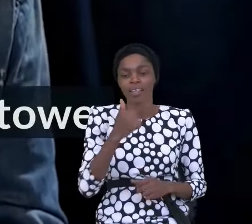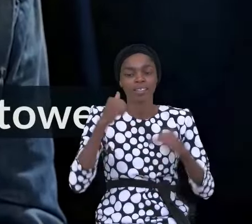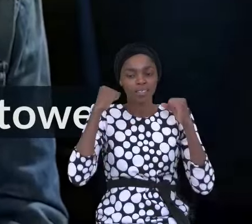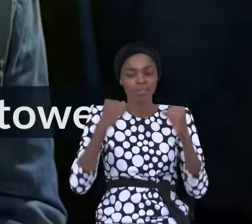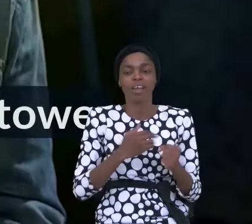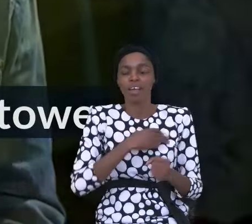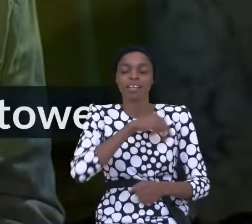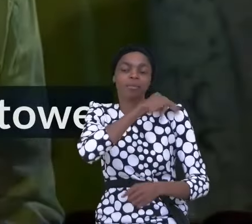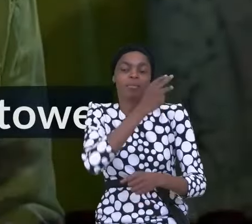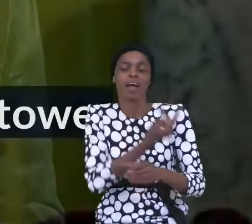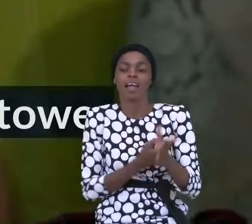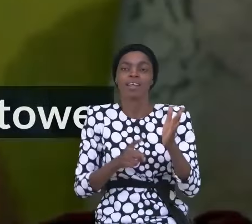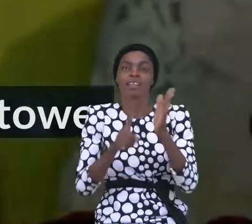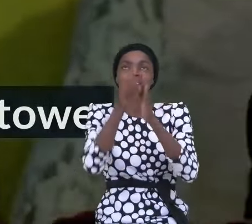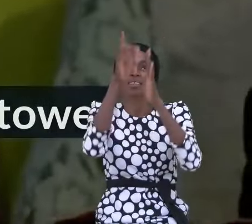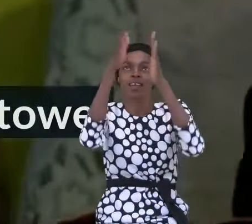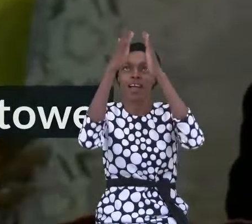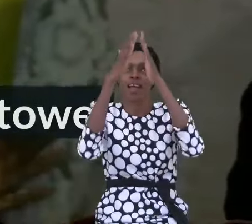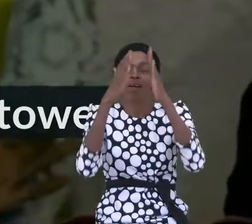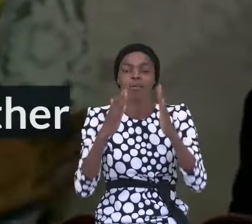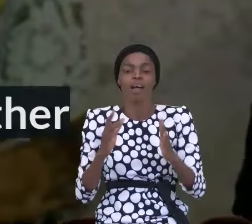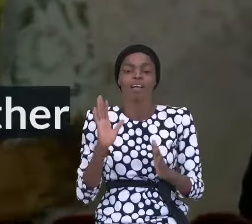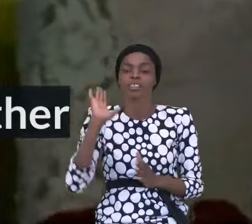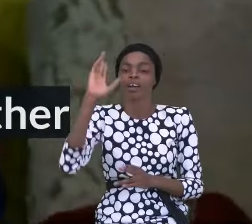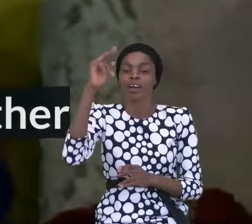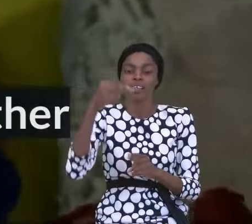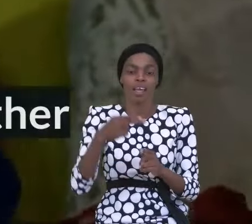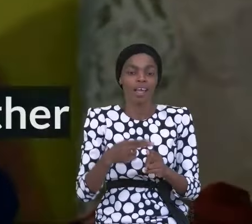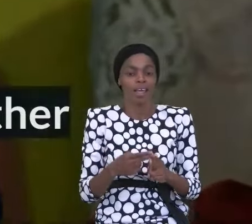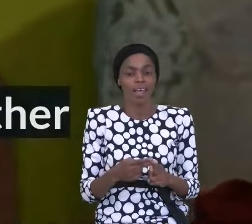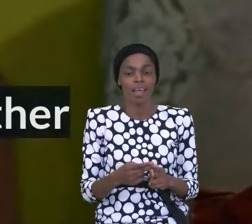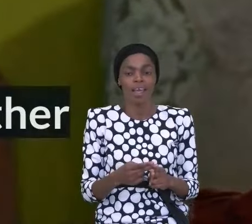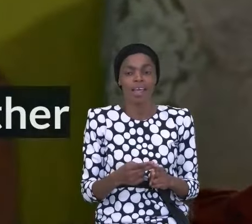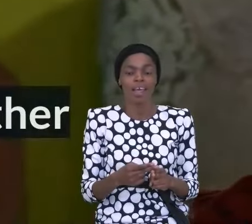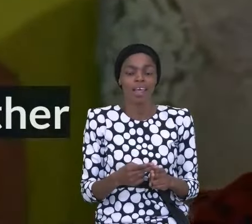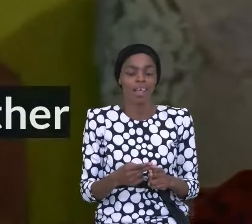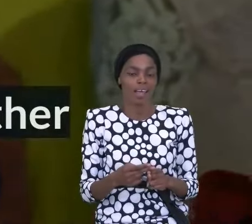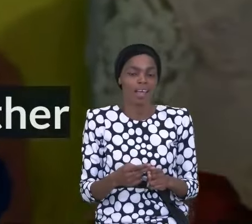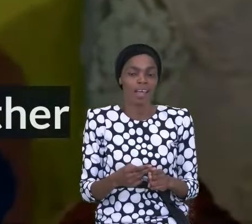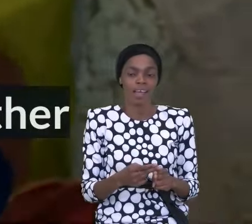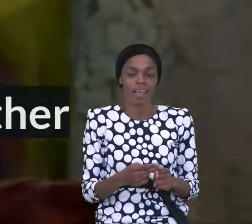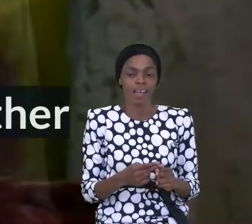name is a strong tower. Your